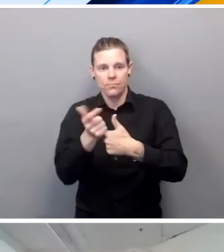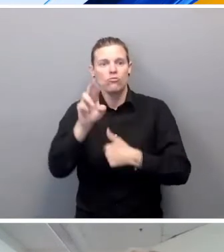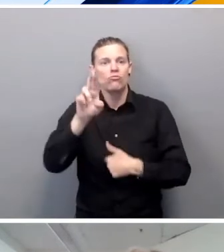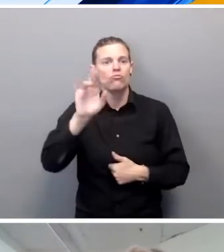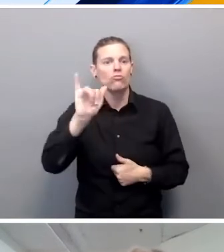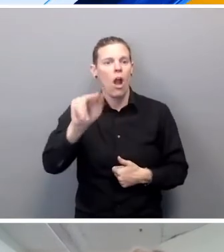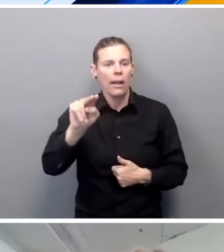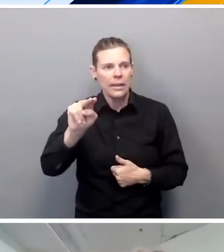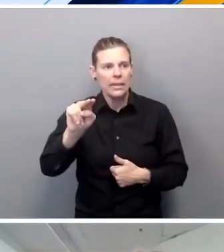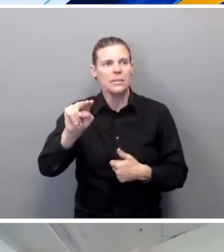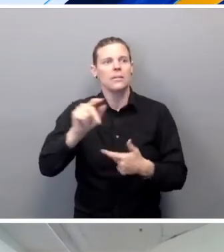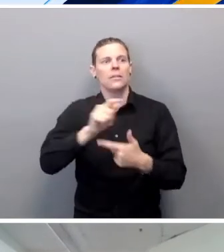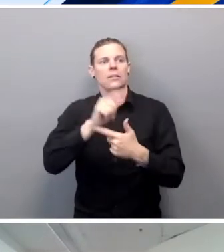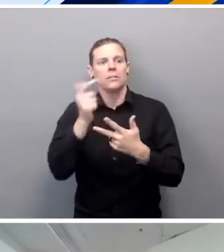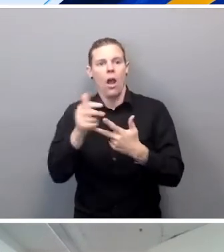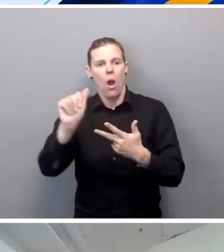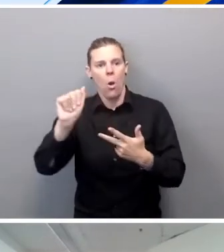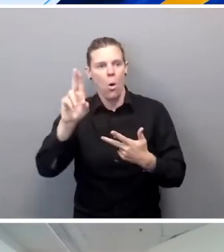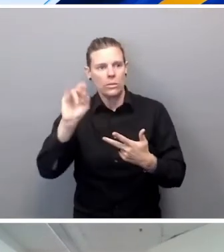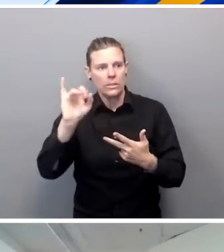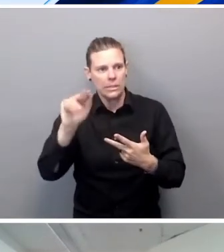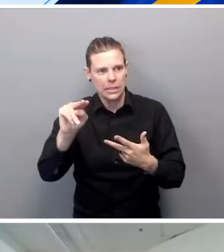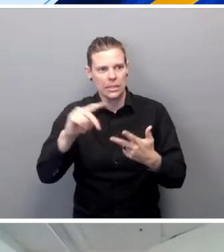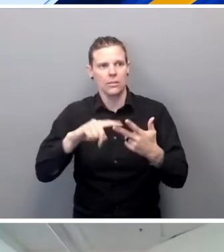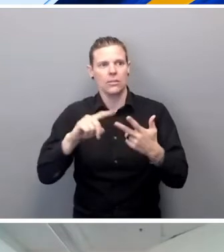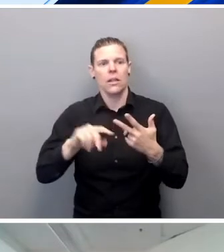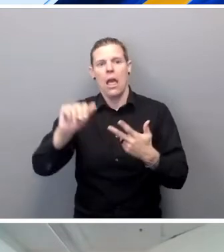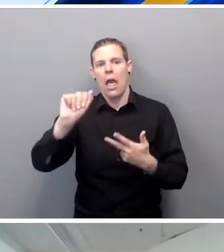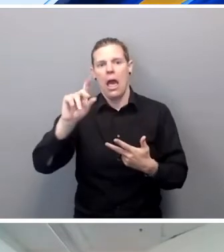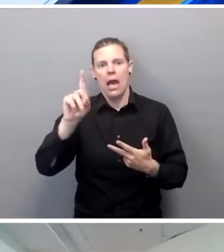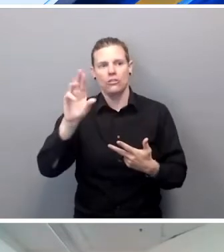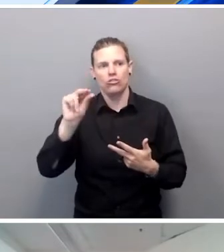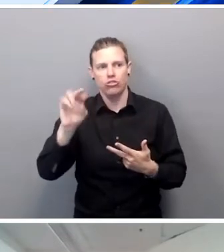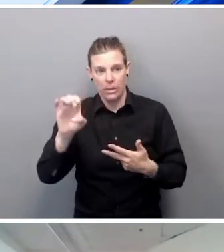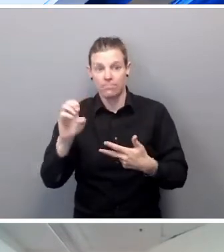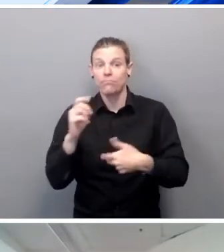Fisher, followed by Adrian Hidden. Ryan, you are unmuted.